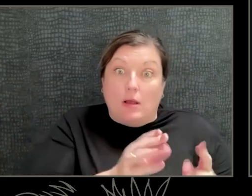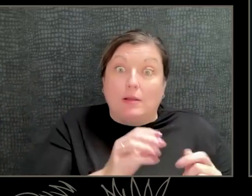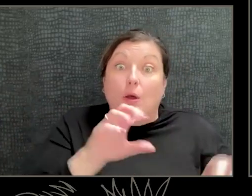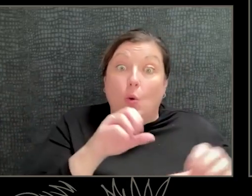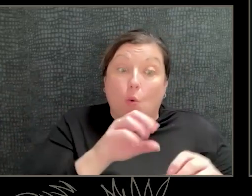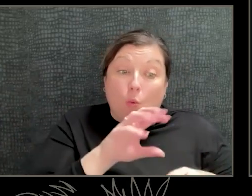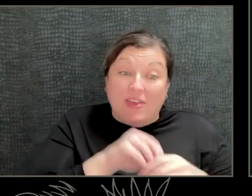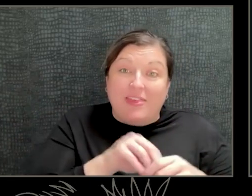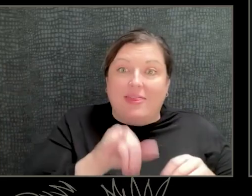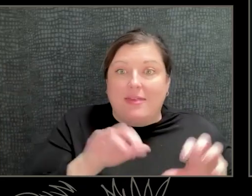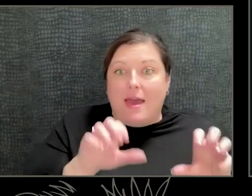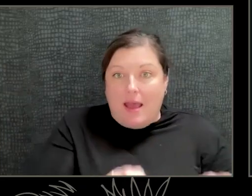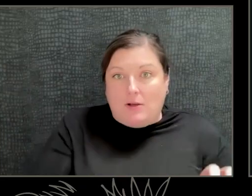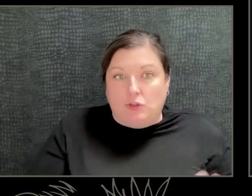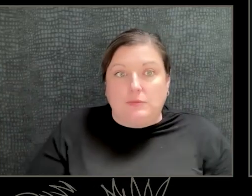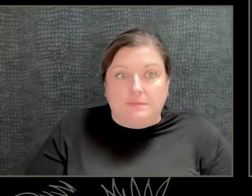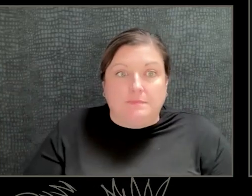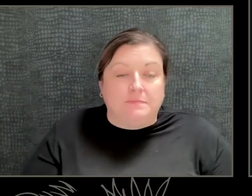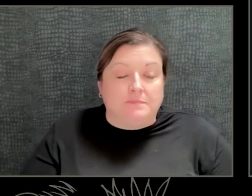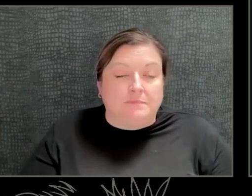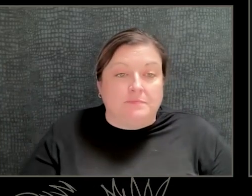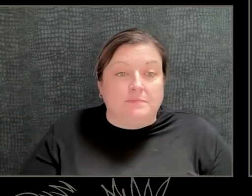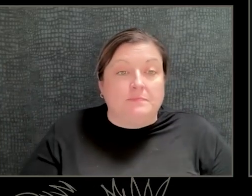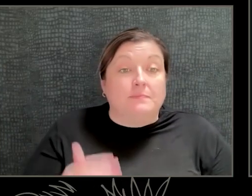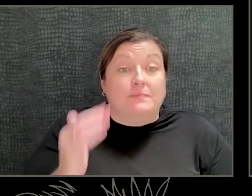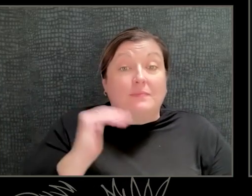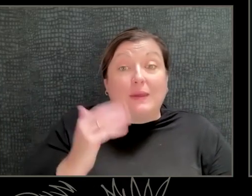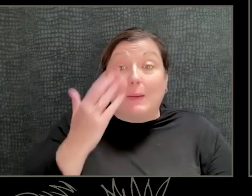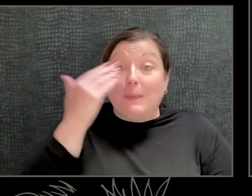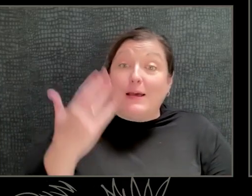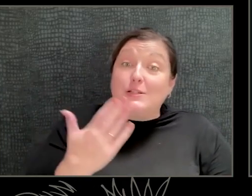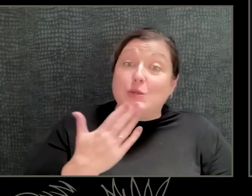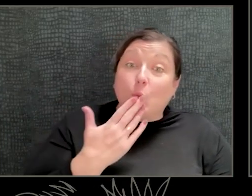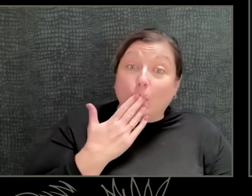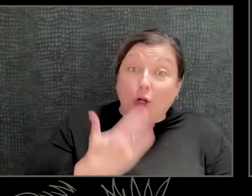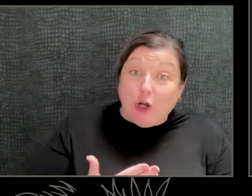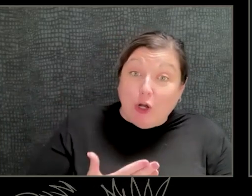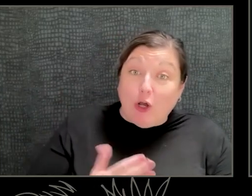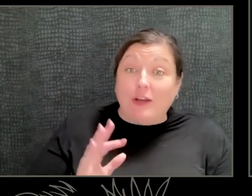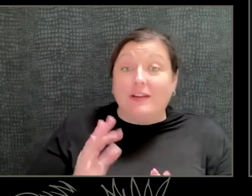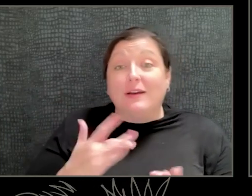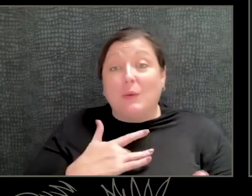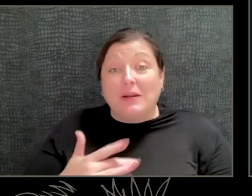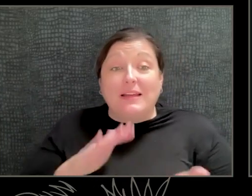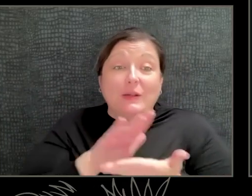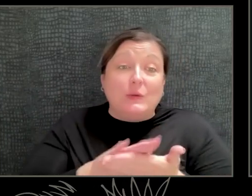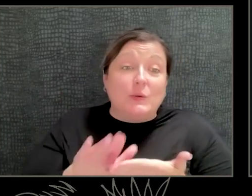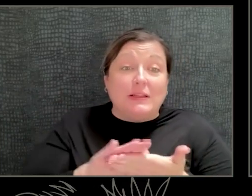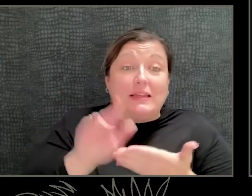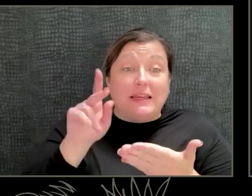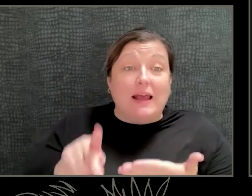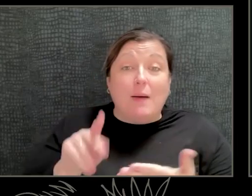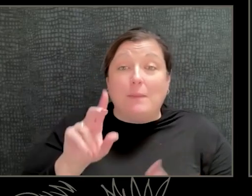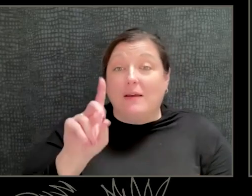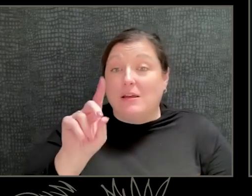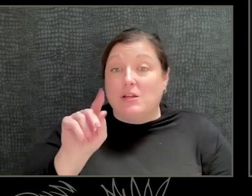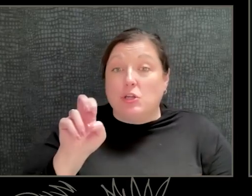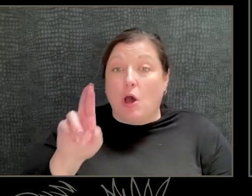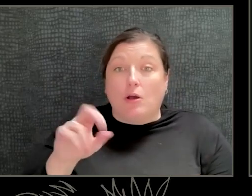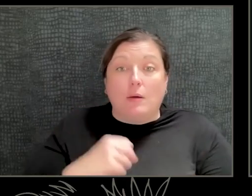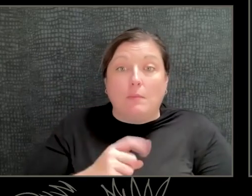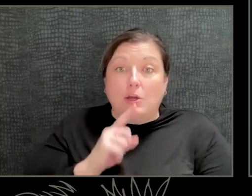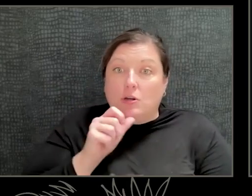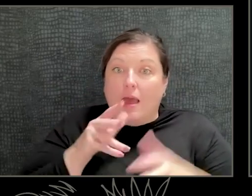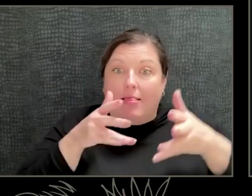action. And then because we're very good citizens, we do a little bit of Docker cleanup work to make sure we're not leaving any